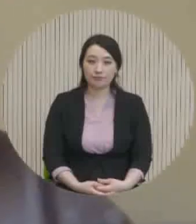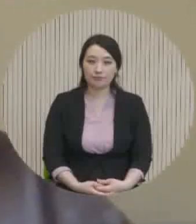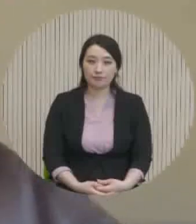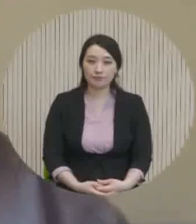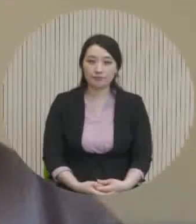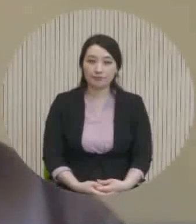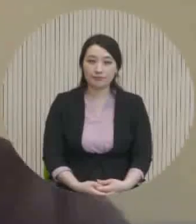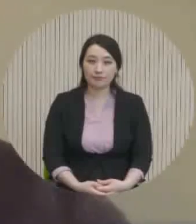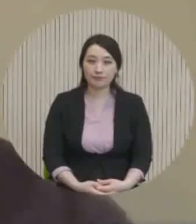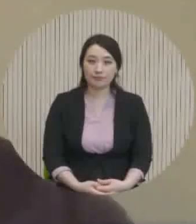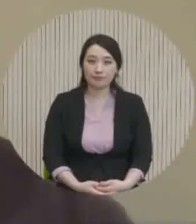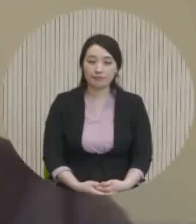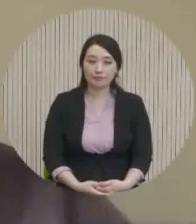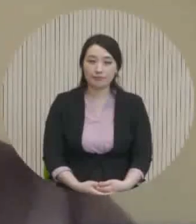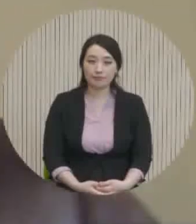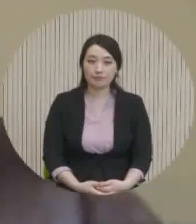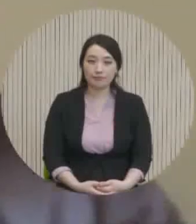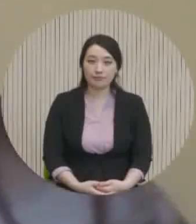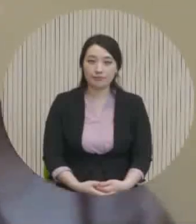I think I answered